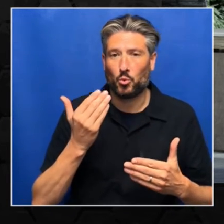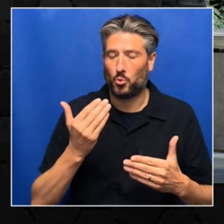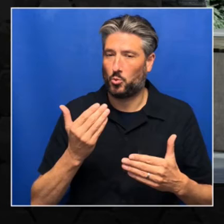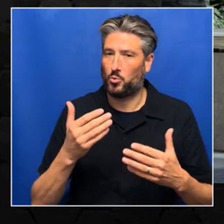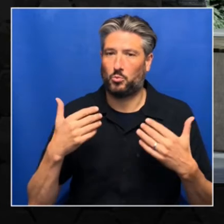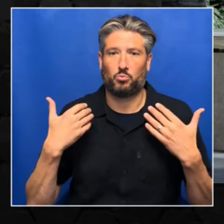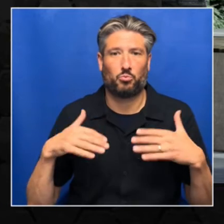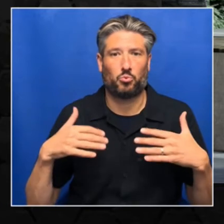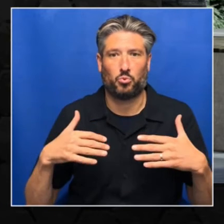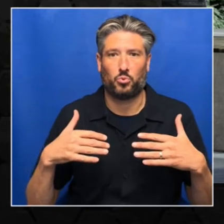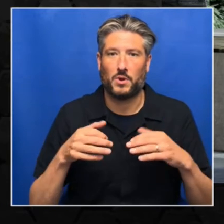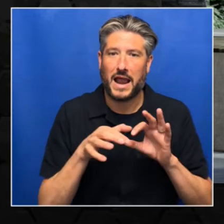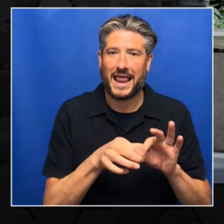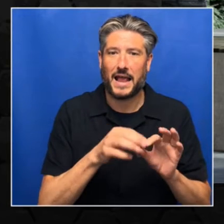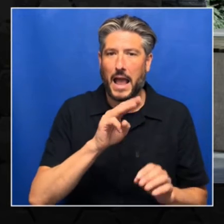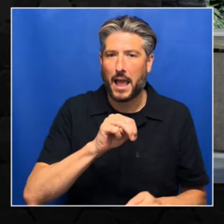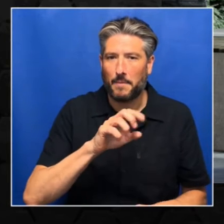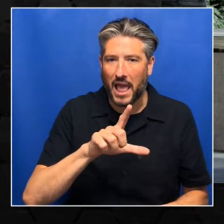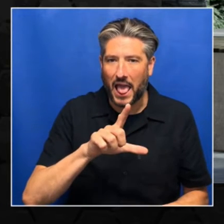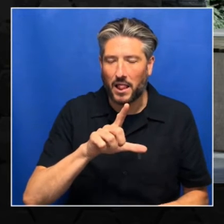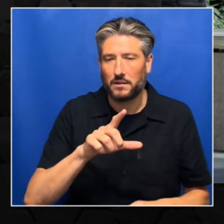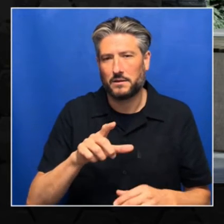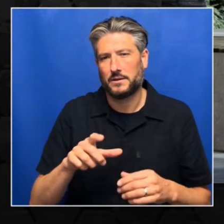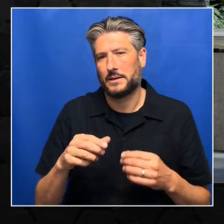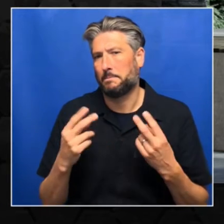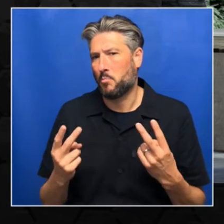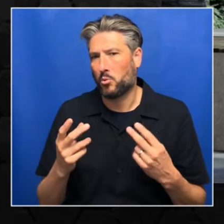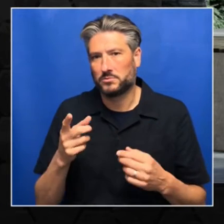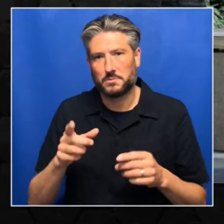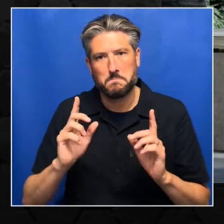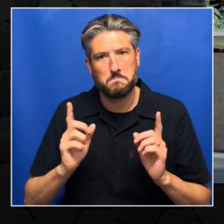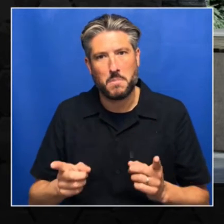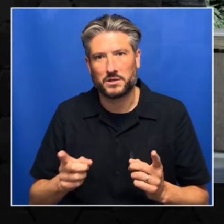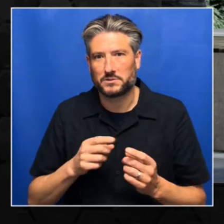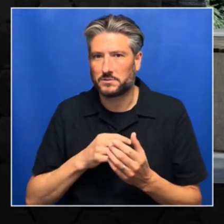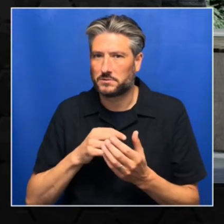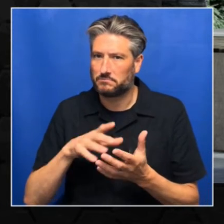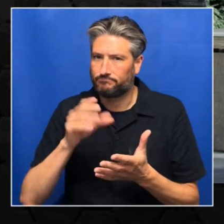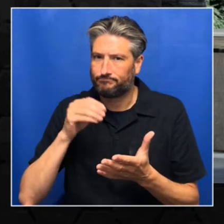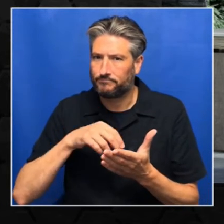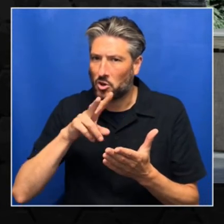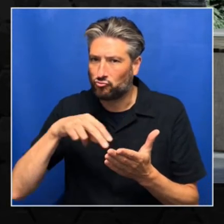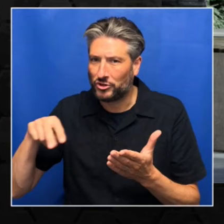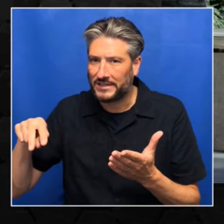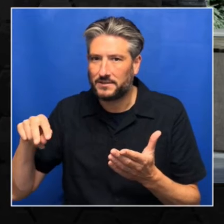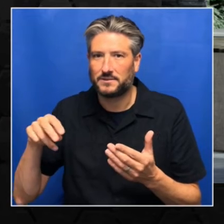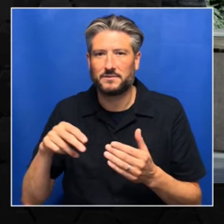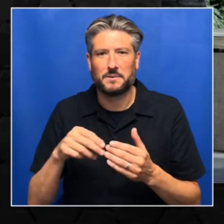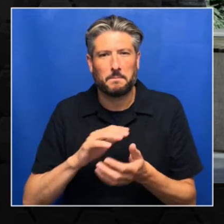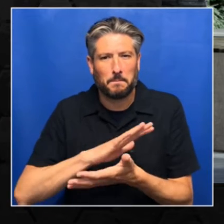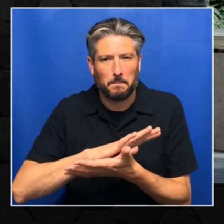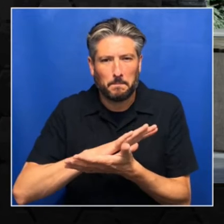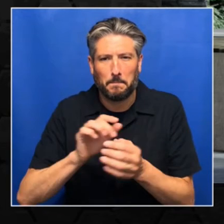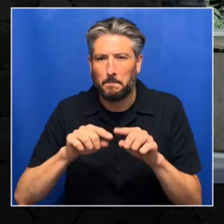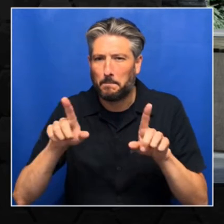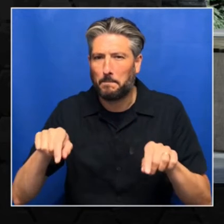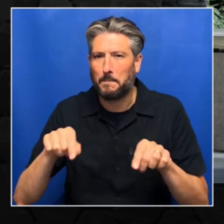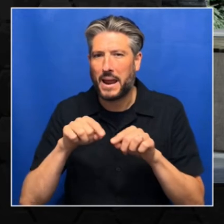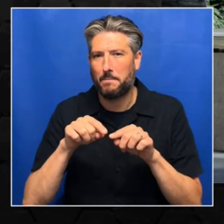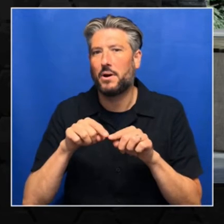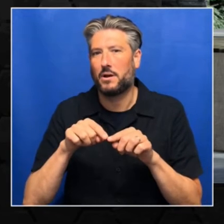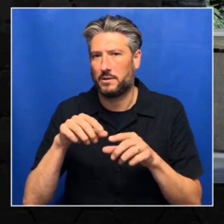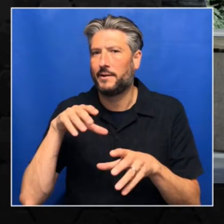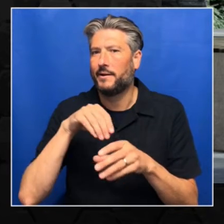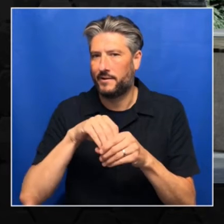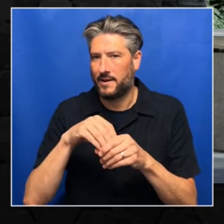reading scientific papers on that, and that you cannot do without math. So yeah, it's a wide spectrum, and